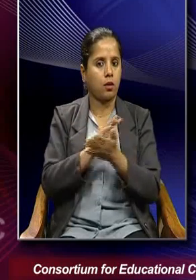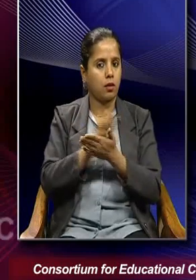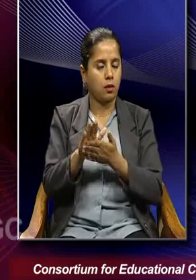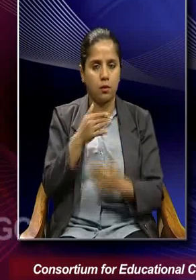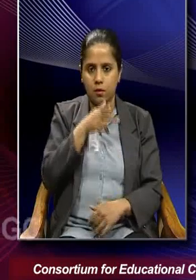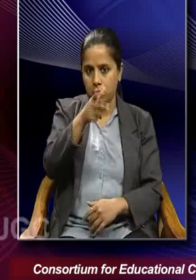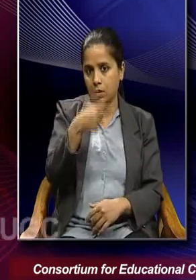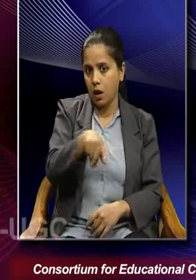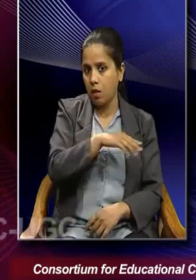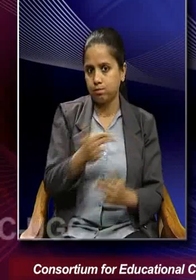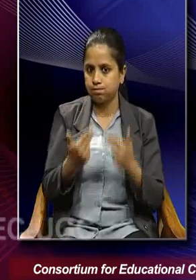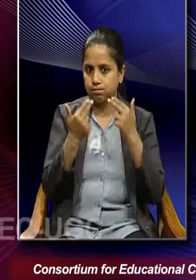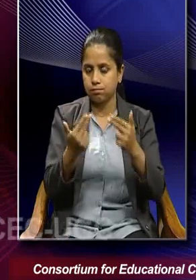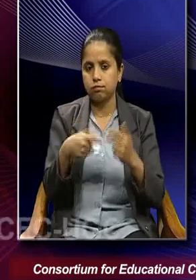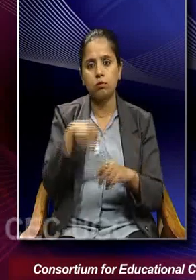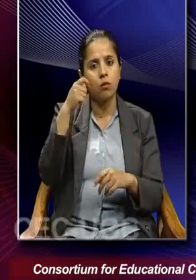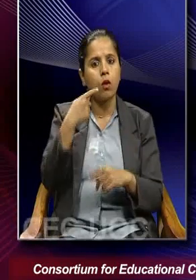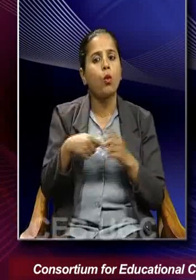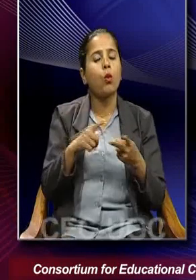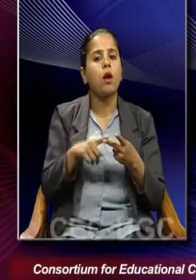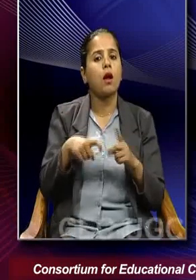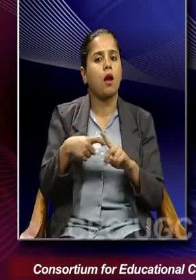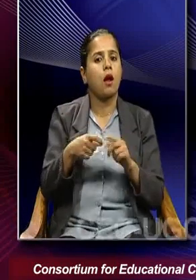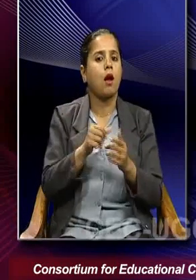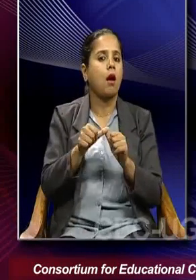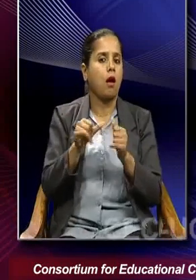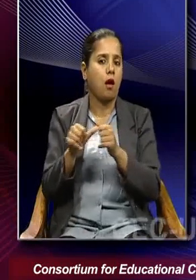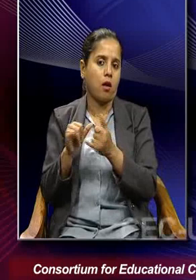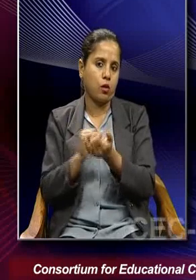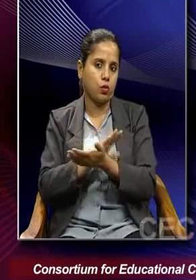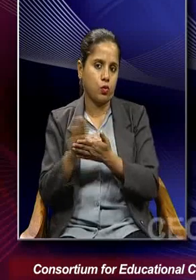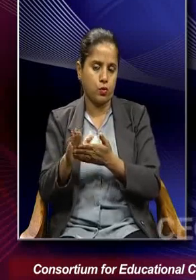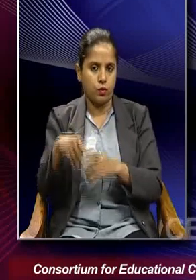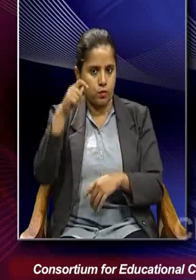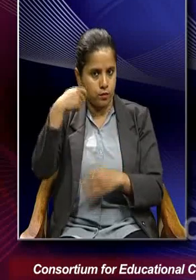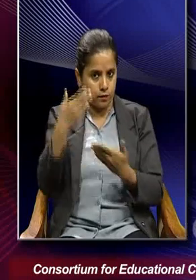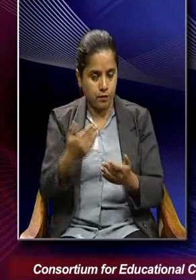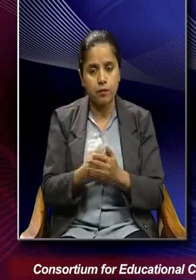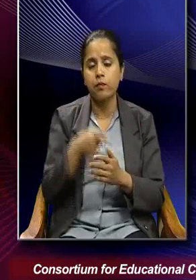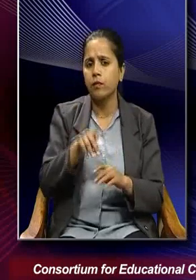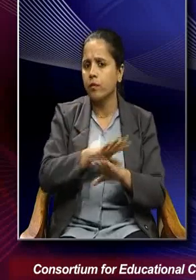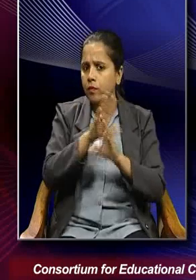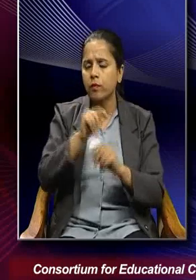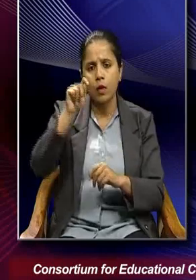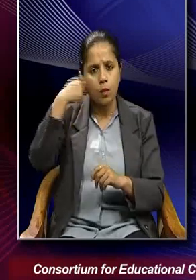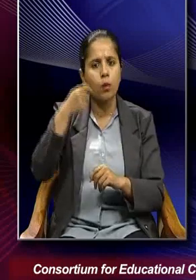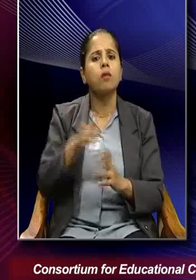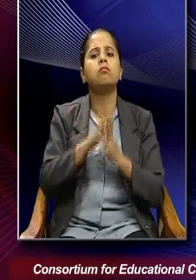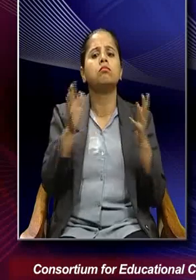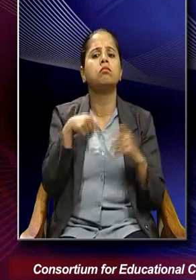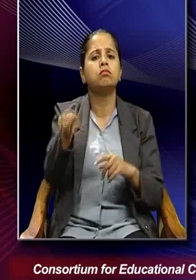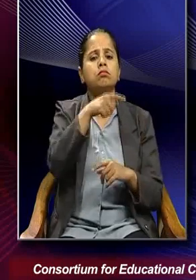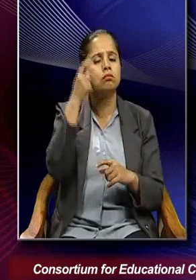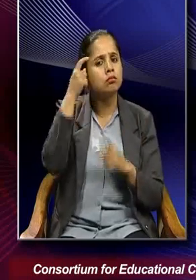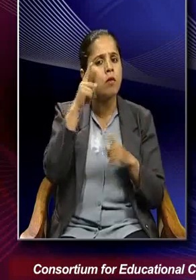already talked about, and we have talked about Kash as well. And all these films, they are largely concerned